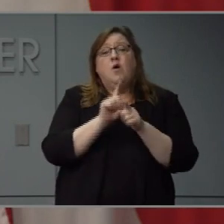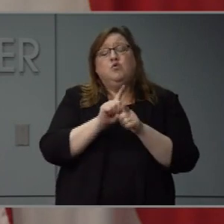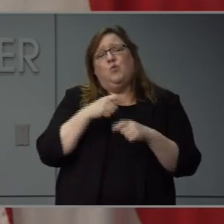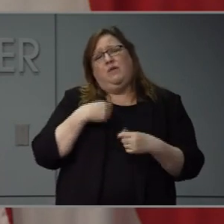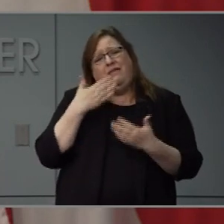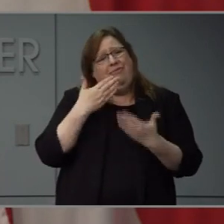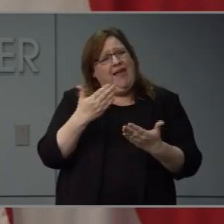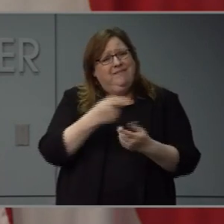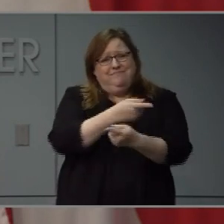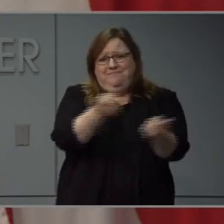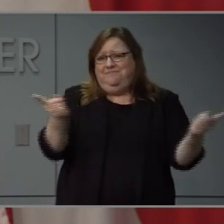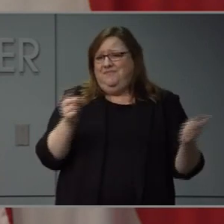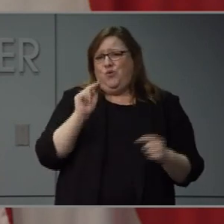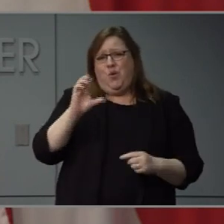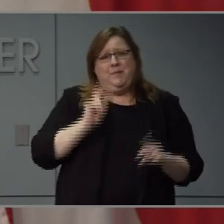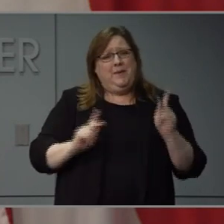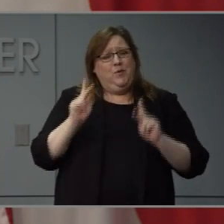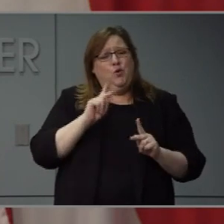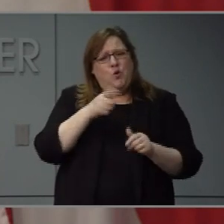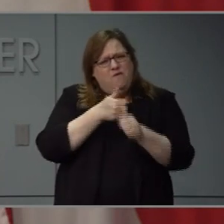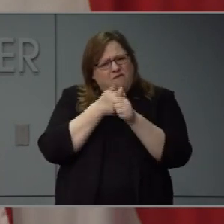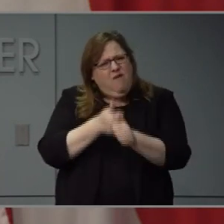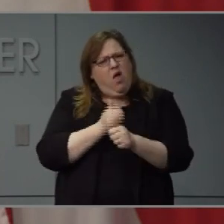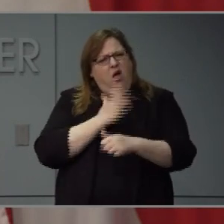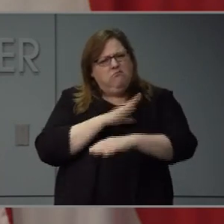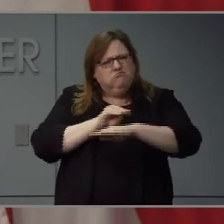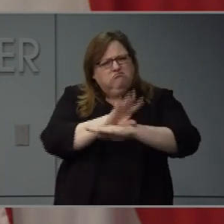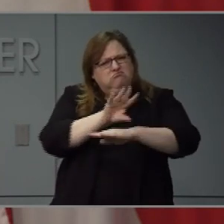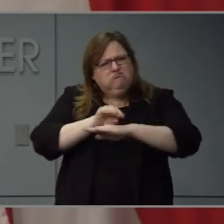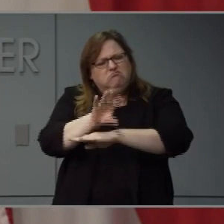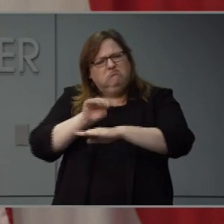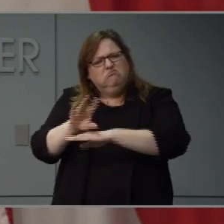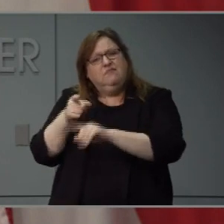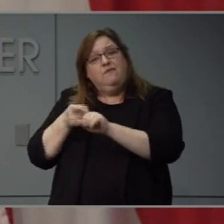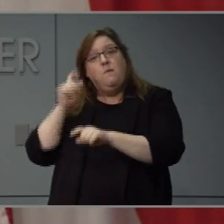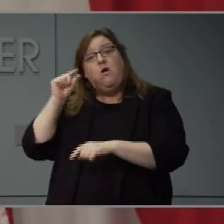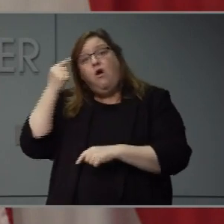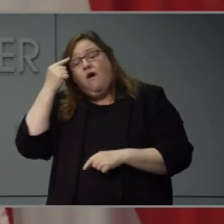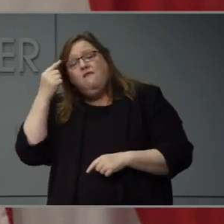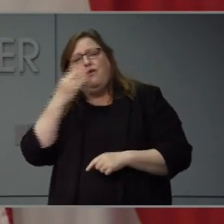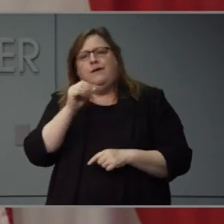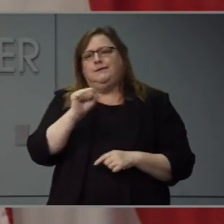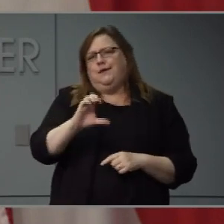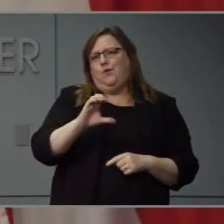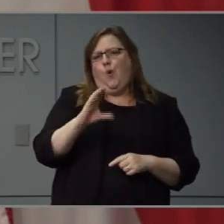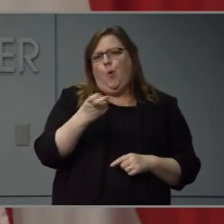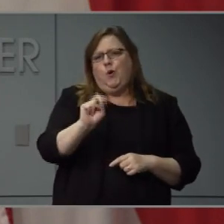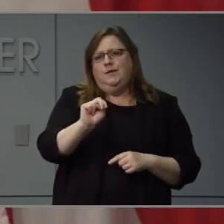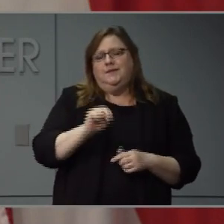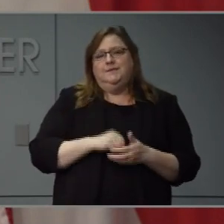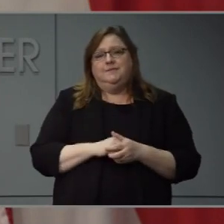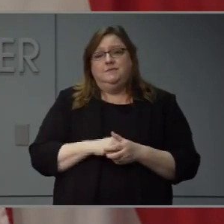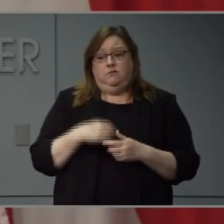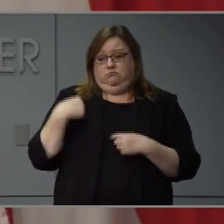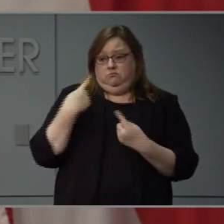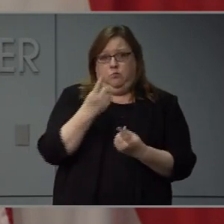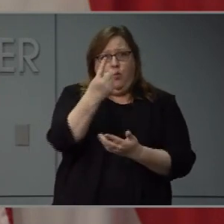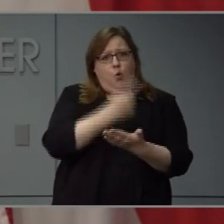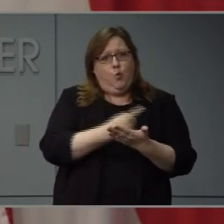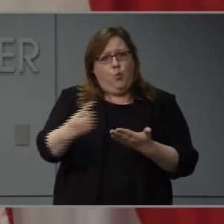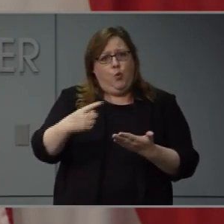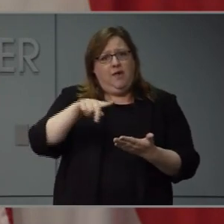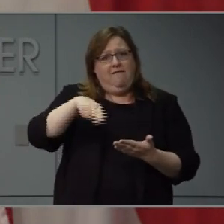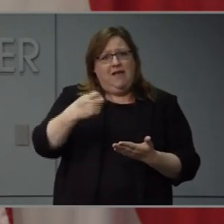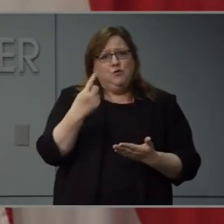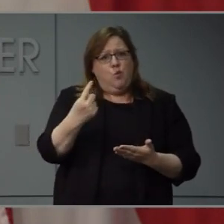Cohen. Because of your action, trends are remaining stable after a week of Phase 1. I also want to